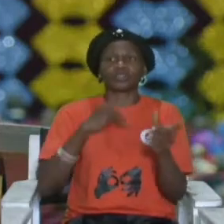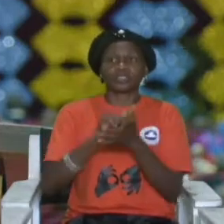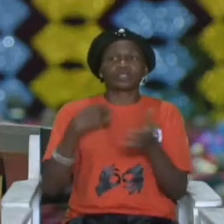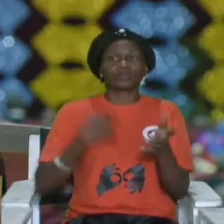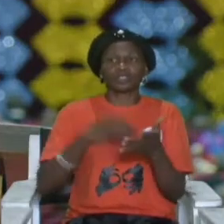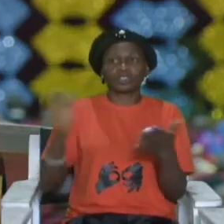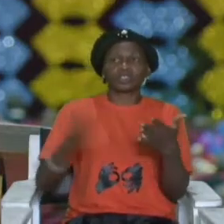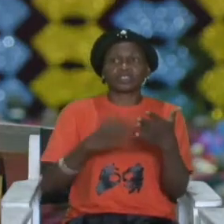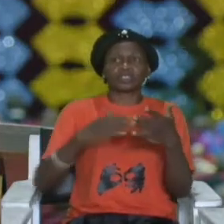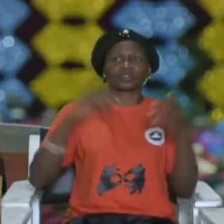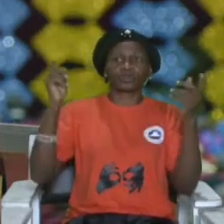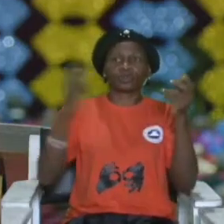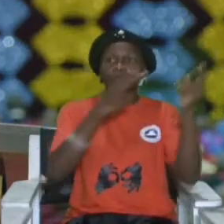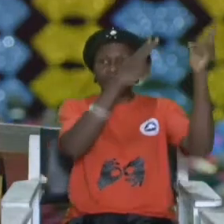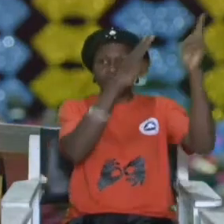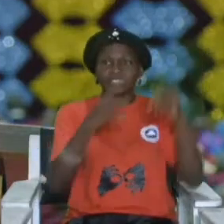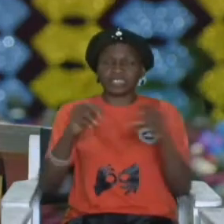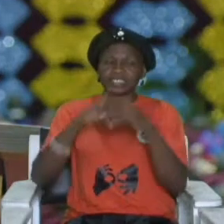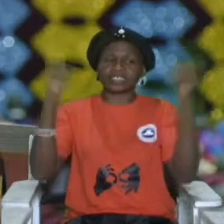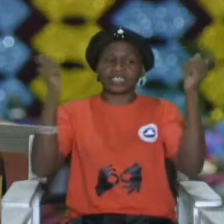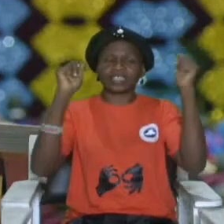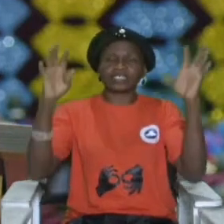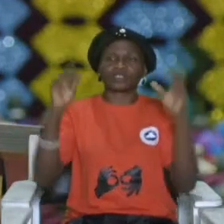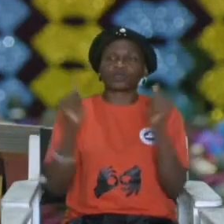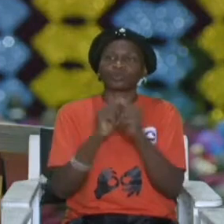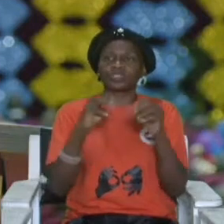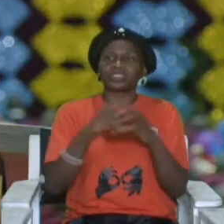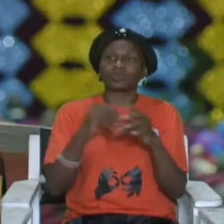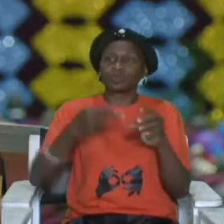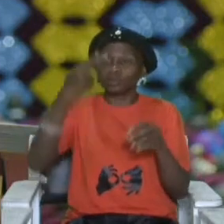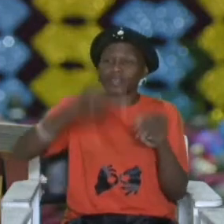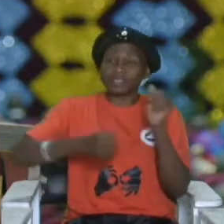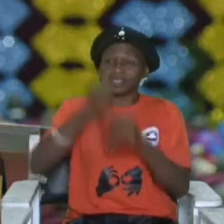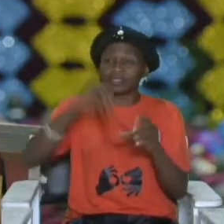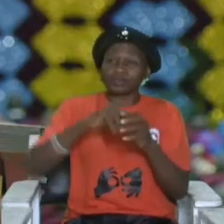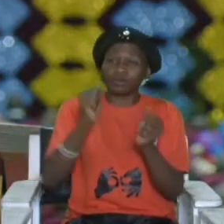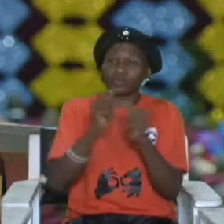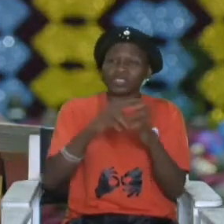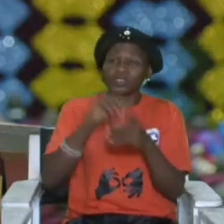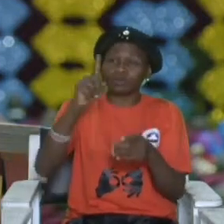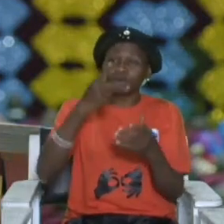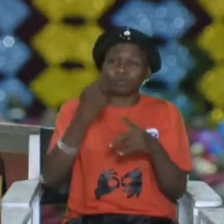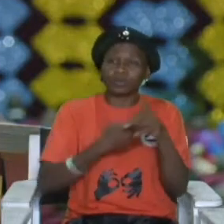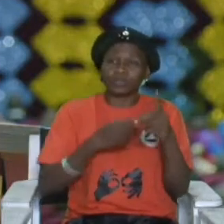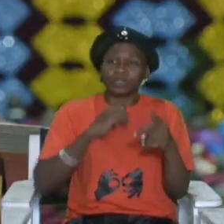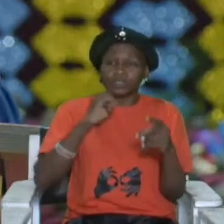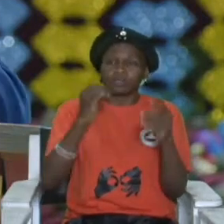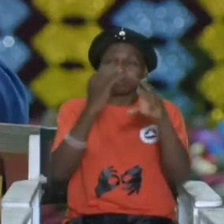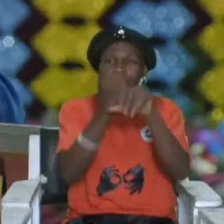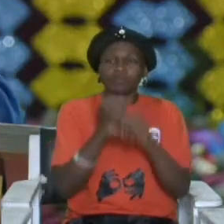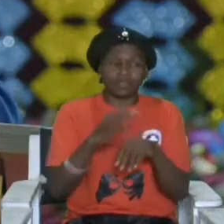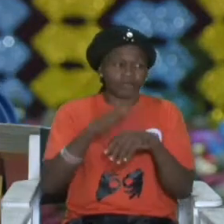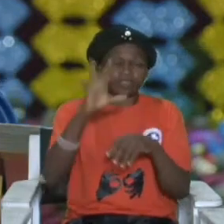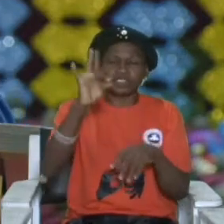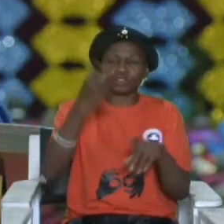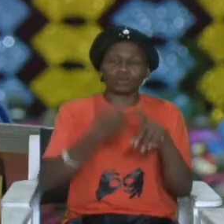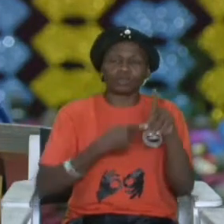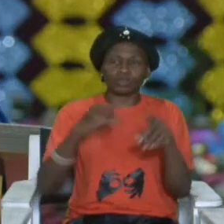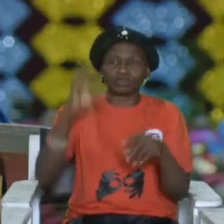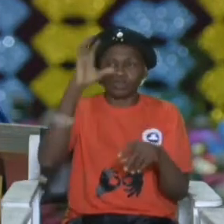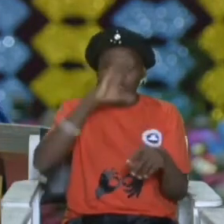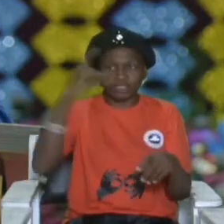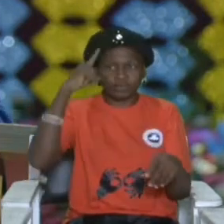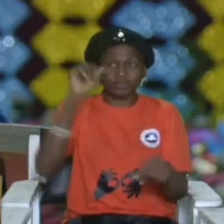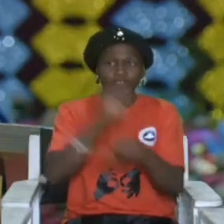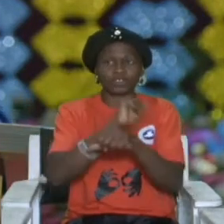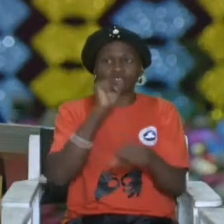sing Hosanna in the highest within 1 month. He claimed it, and after about 8 months of searching for a